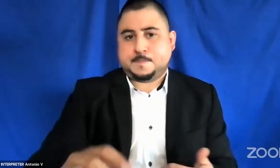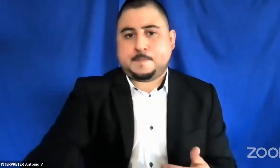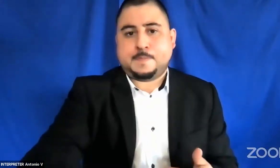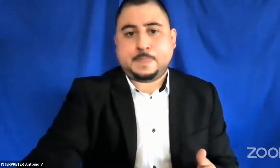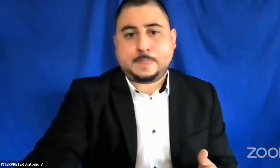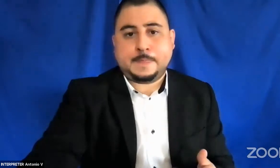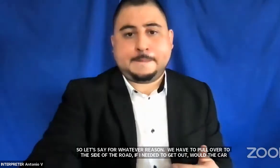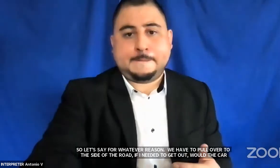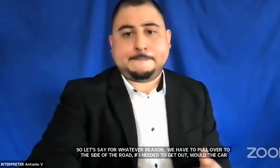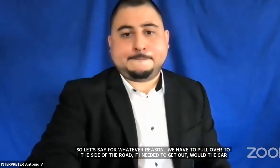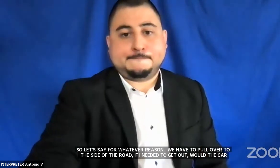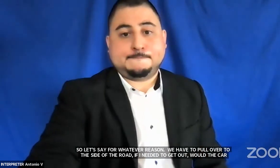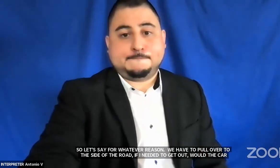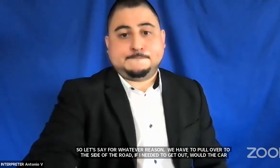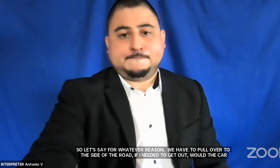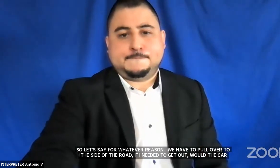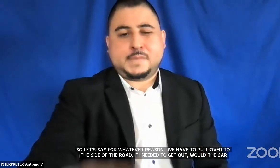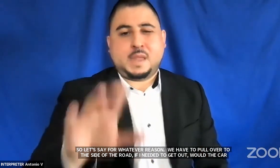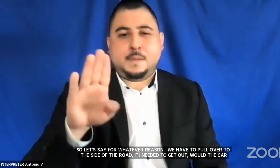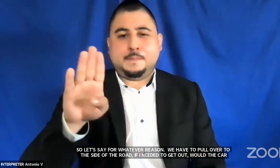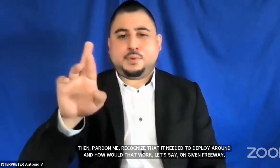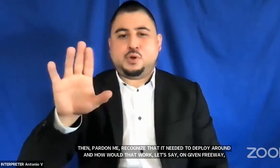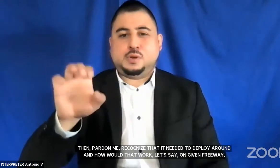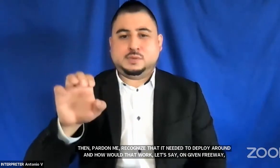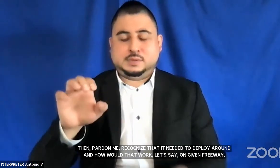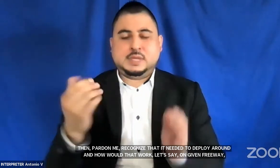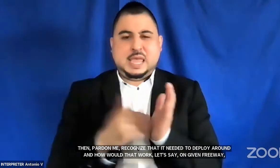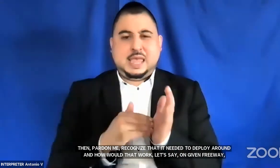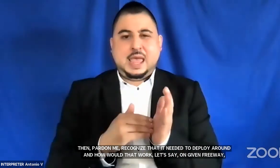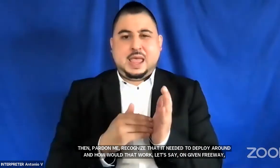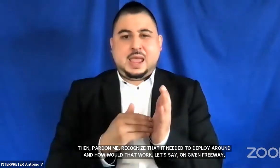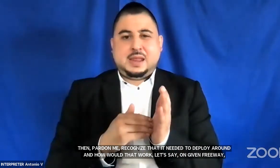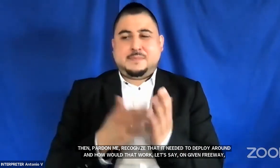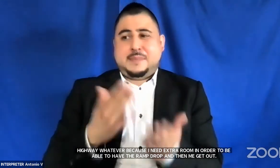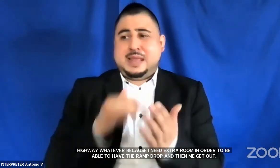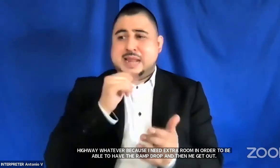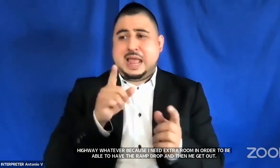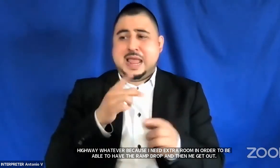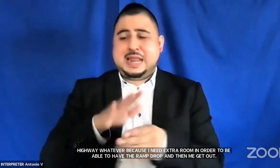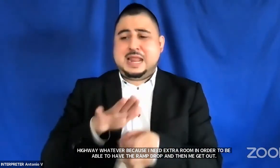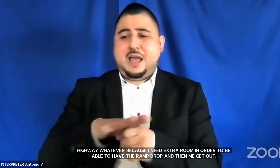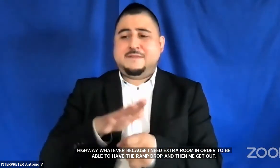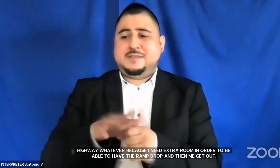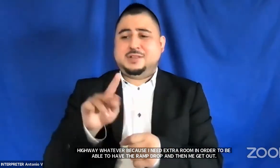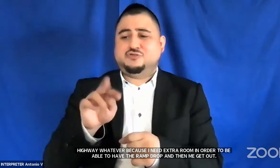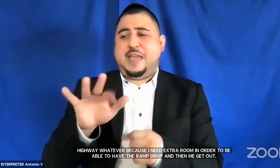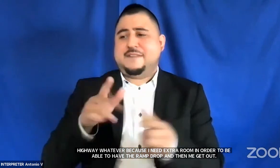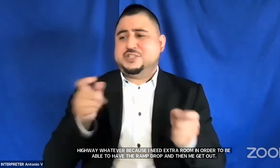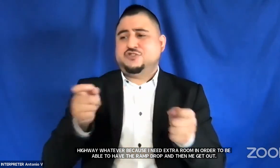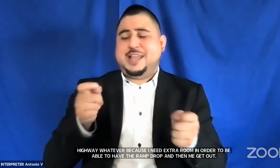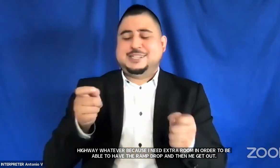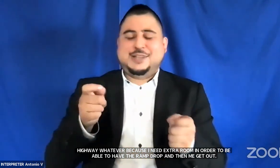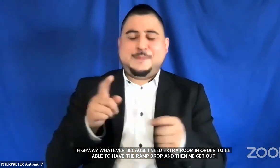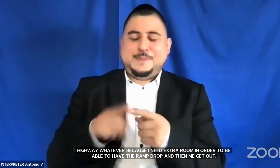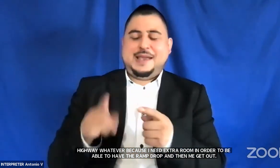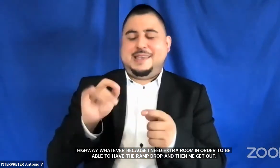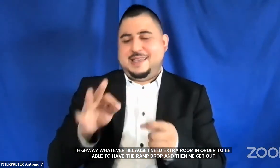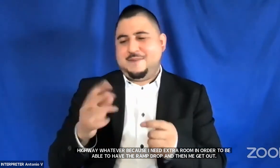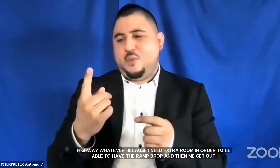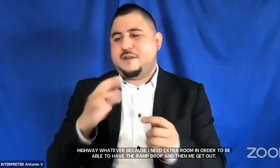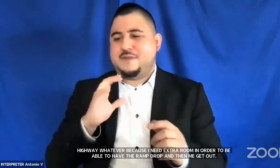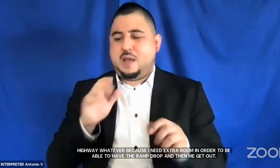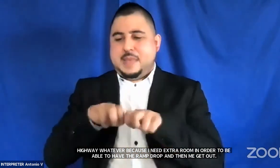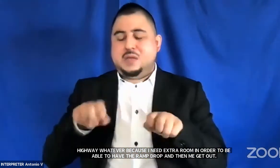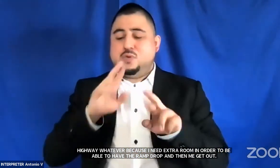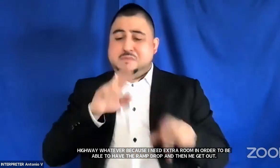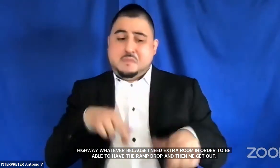So this is Bruce again, and I'm not providing as much maybe traffic direction as I could, but if one of our panelists would like to respond to that,